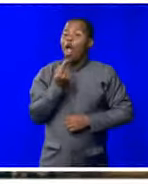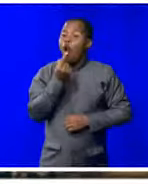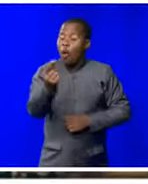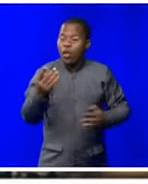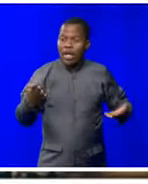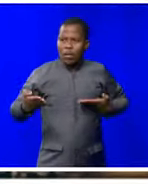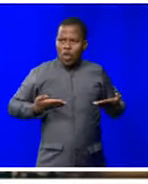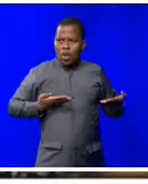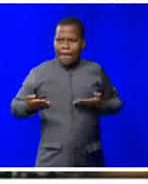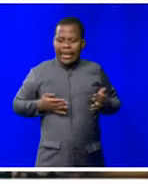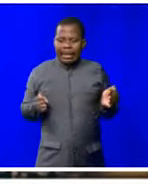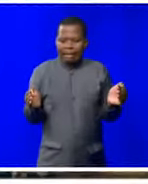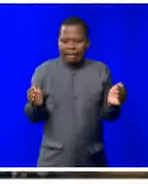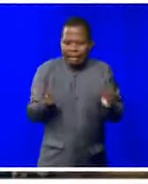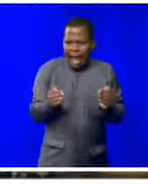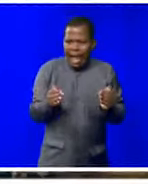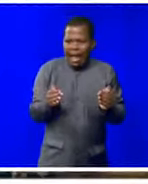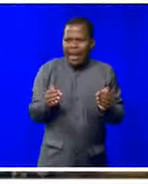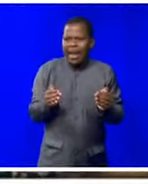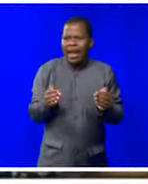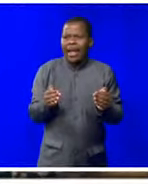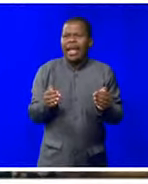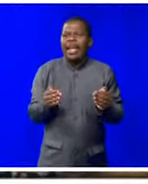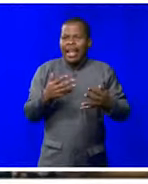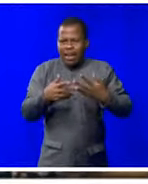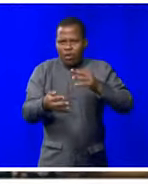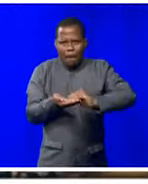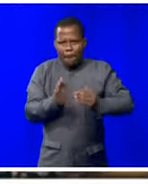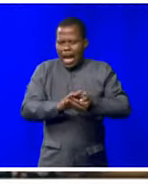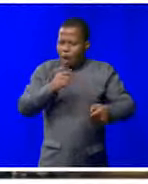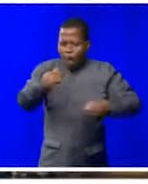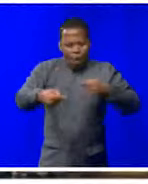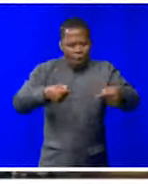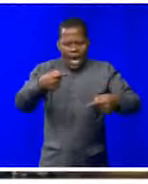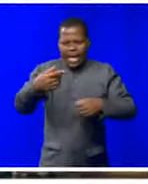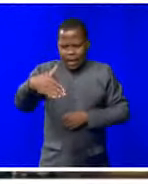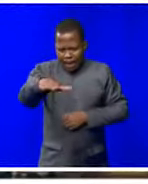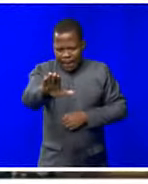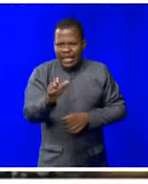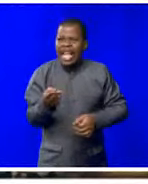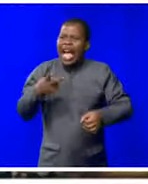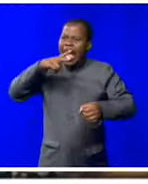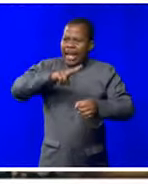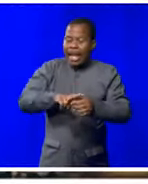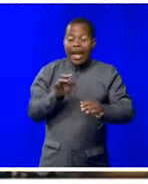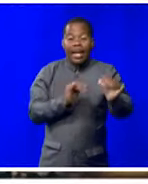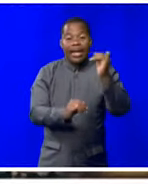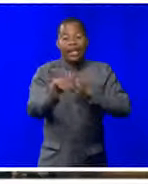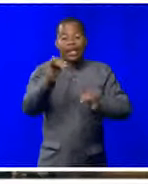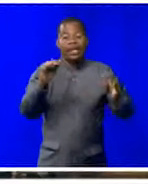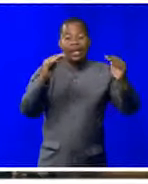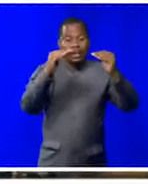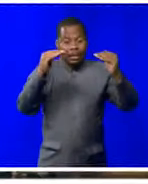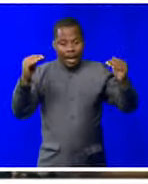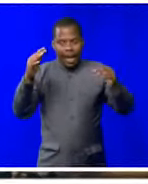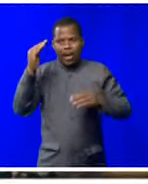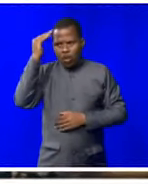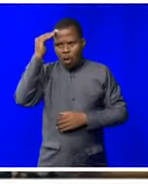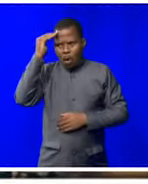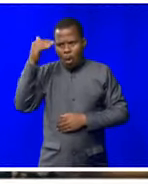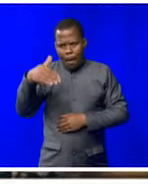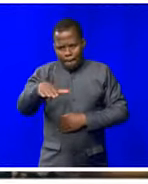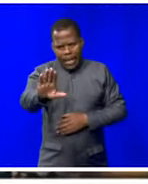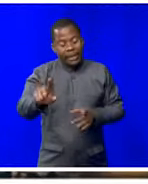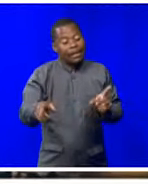can compete in international markets. Njangasa said this during a workshop that is organized by Women in Trade Development on